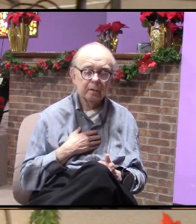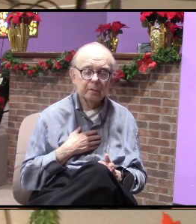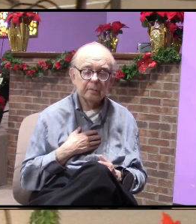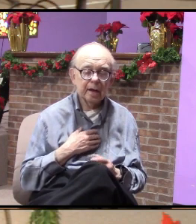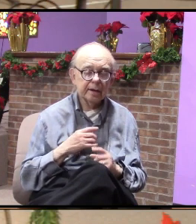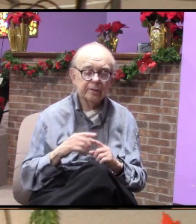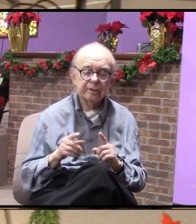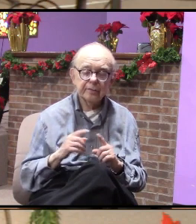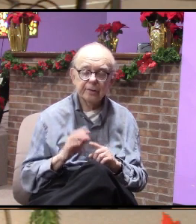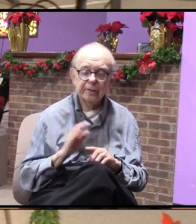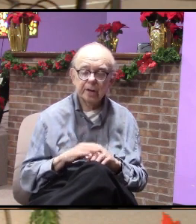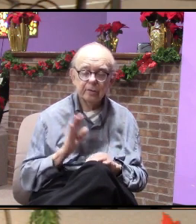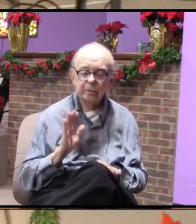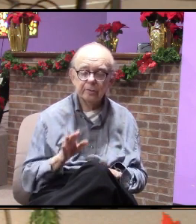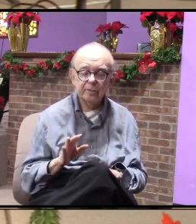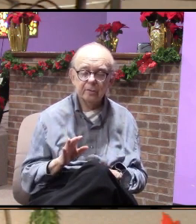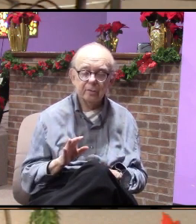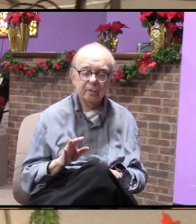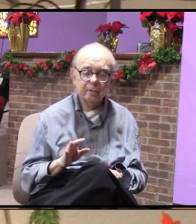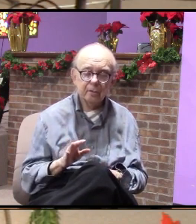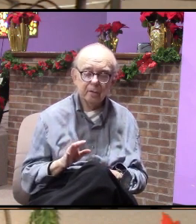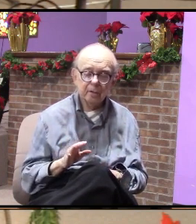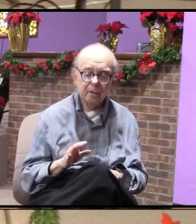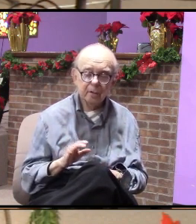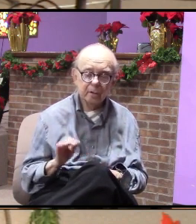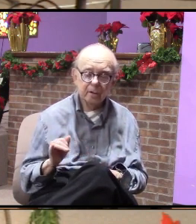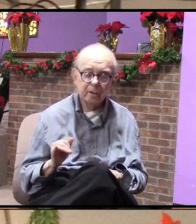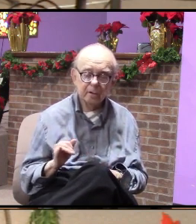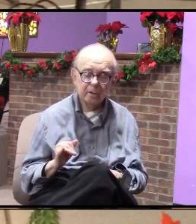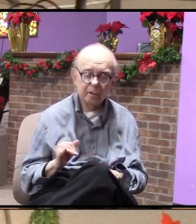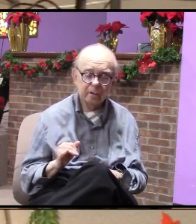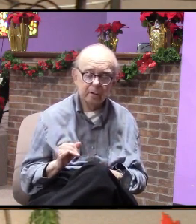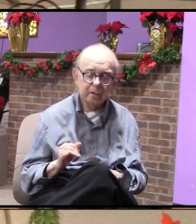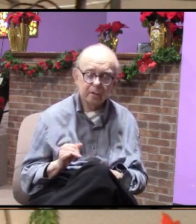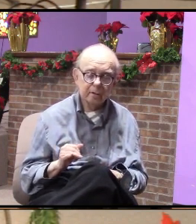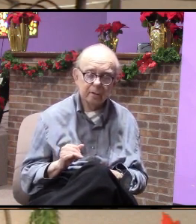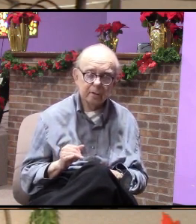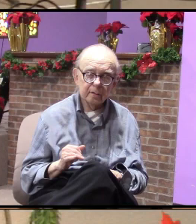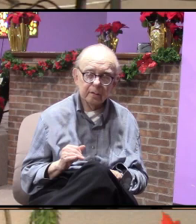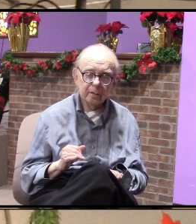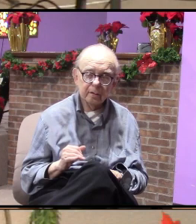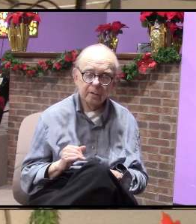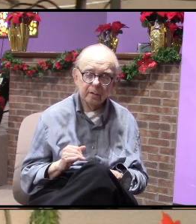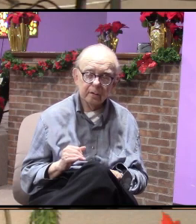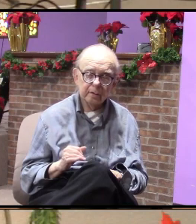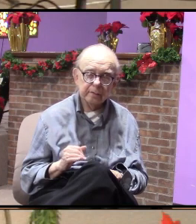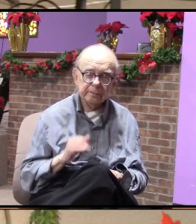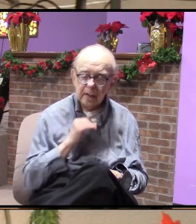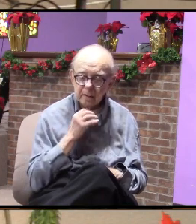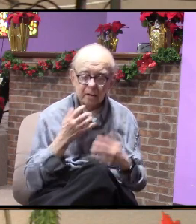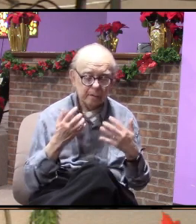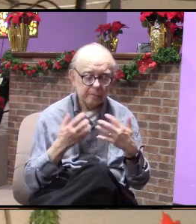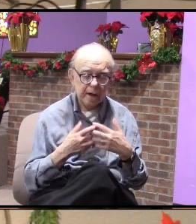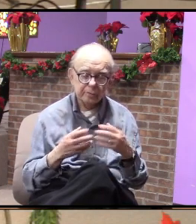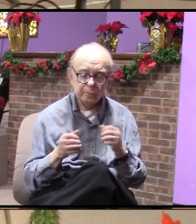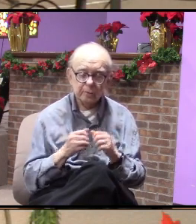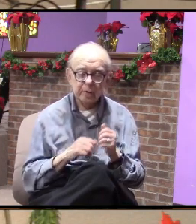cadence. And it's not being in lockstep with each